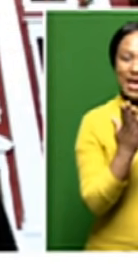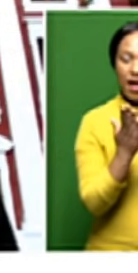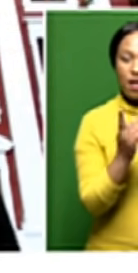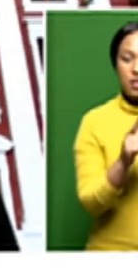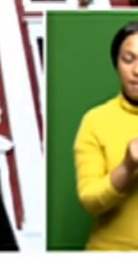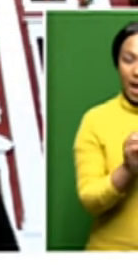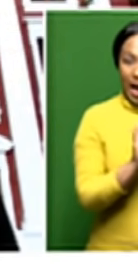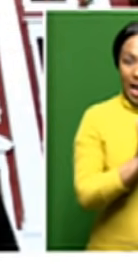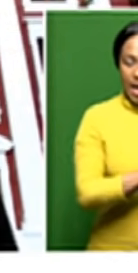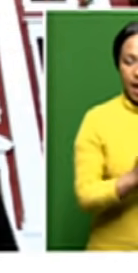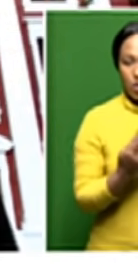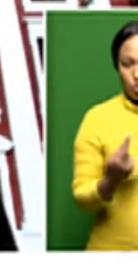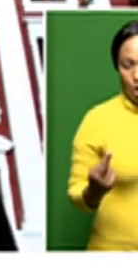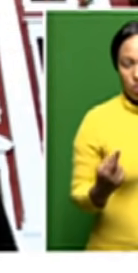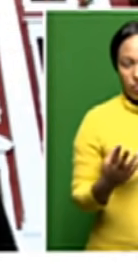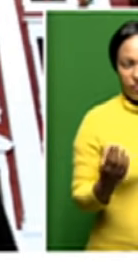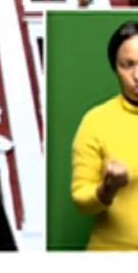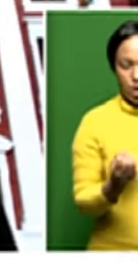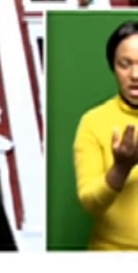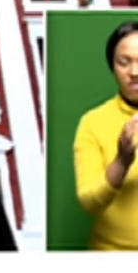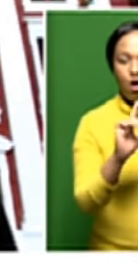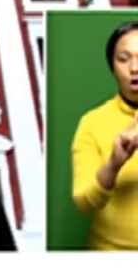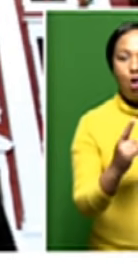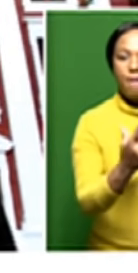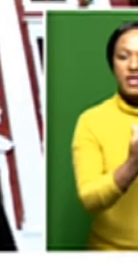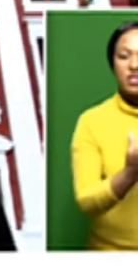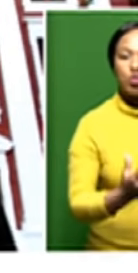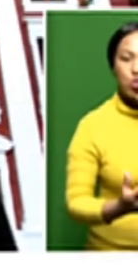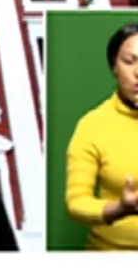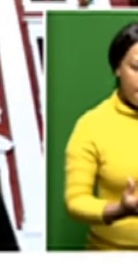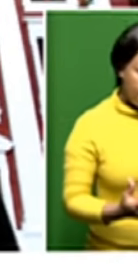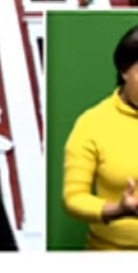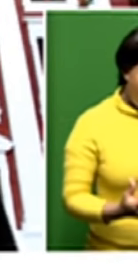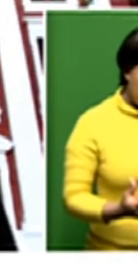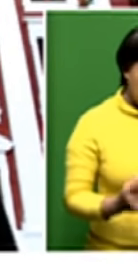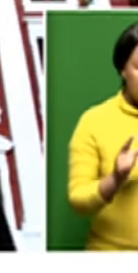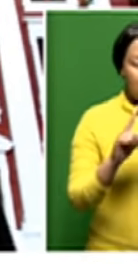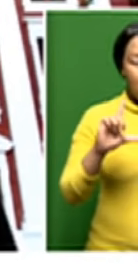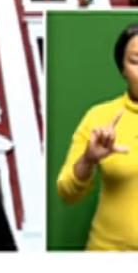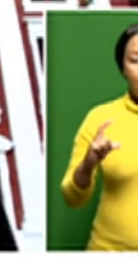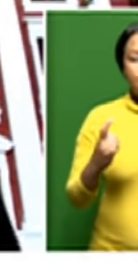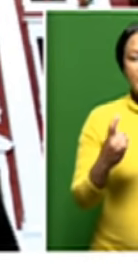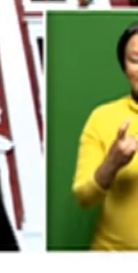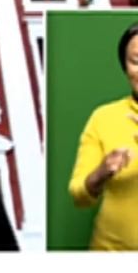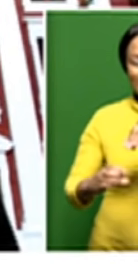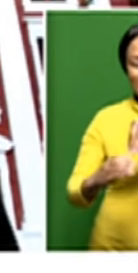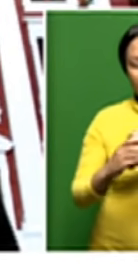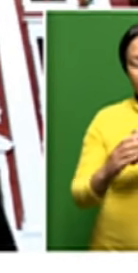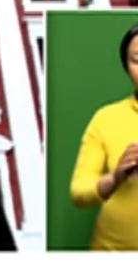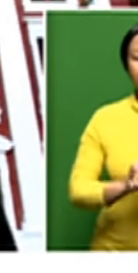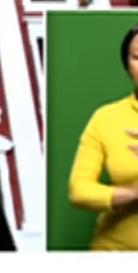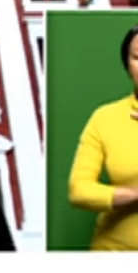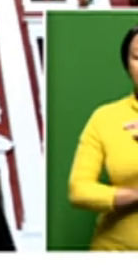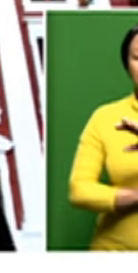resources to the committee, the police committee, as well as the committee in the NCOP. I want to